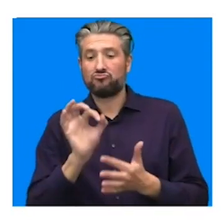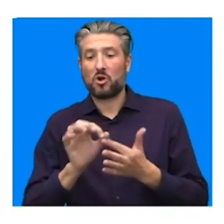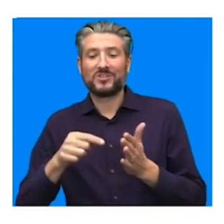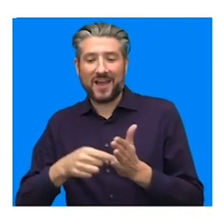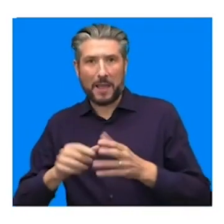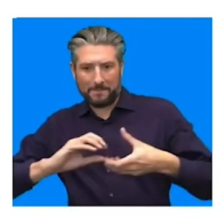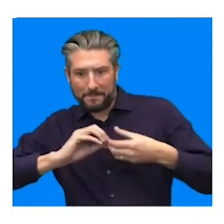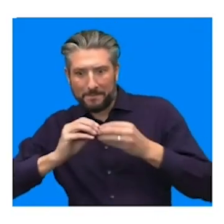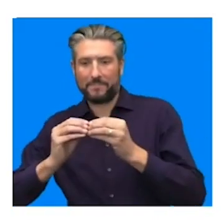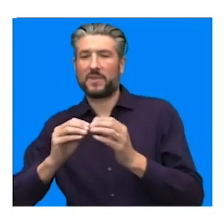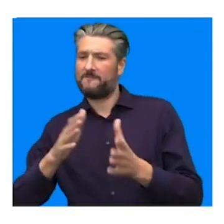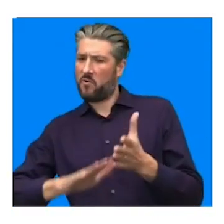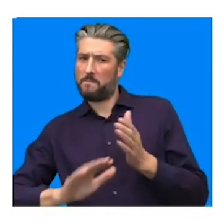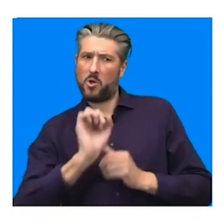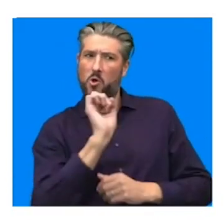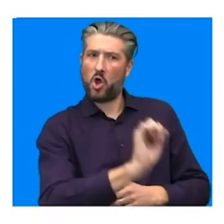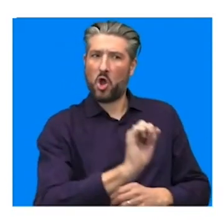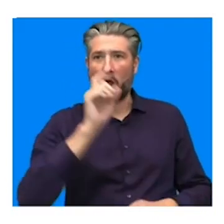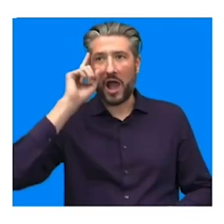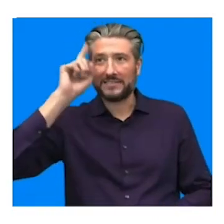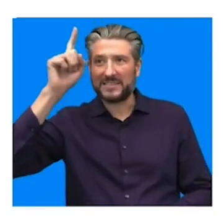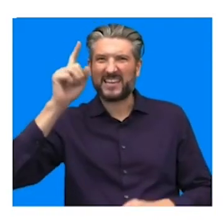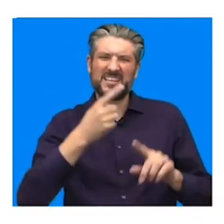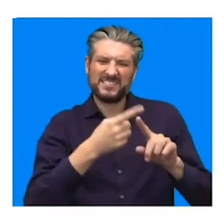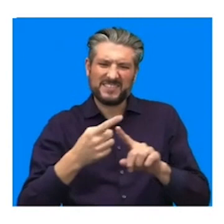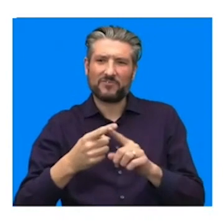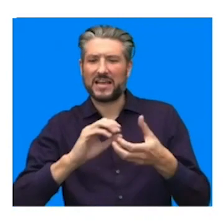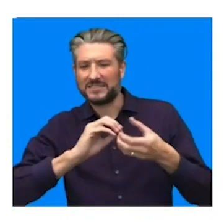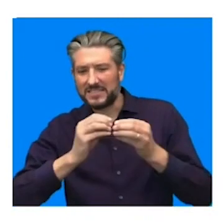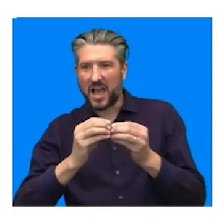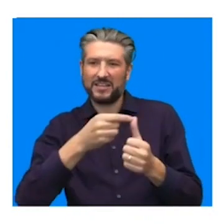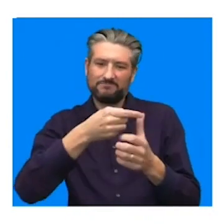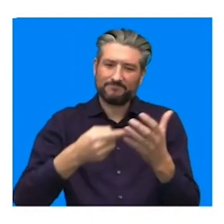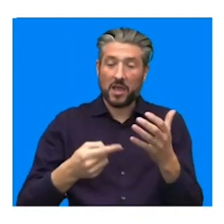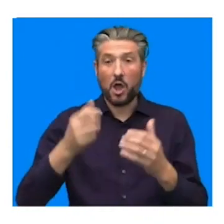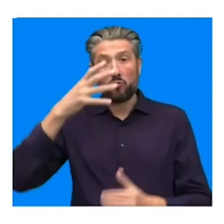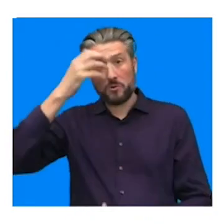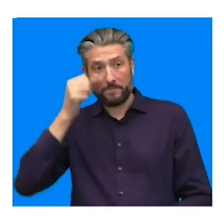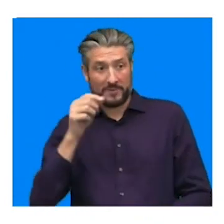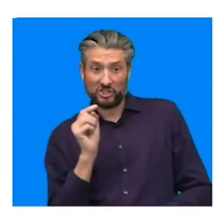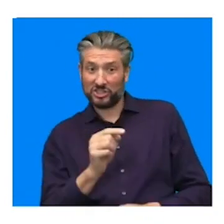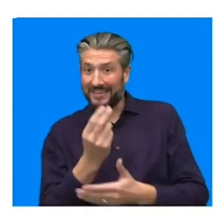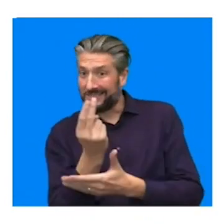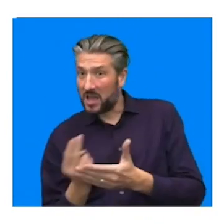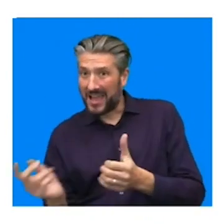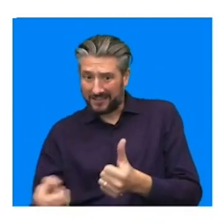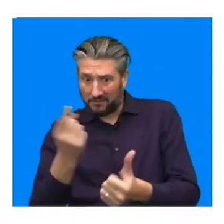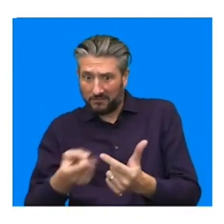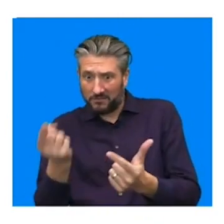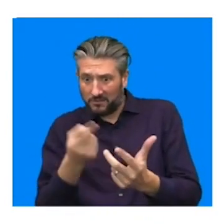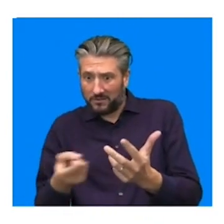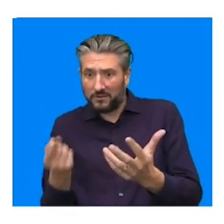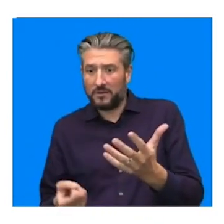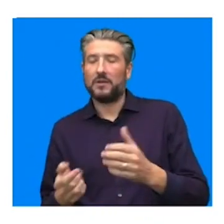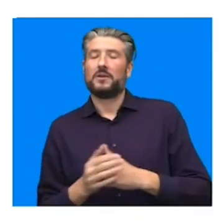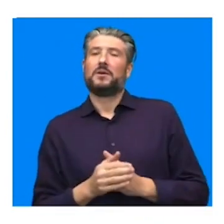with a little bit more of the features that she had designed, because as she mentioned, she had designed quite a lot more features than had gone into that first prototype. Ours was